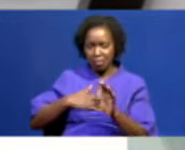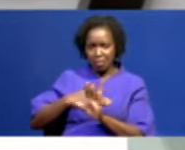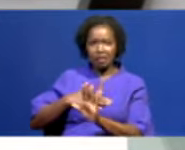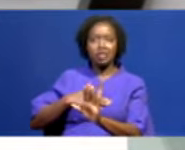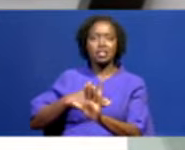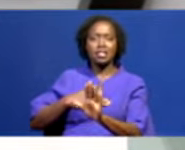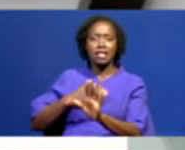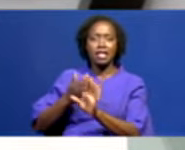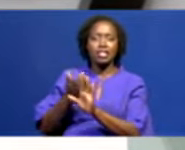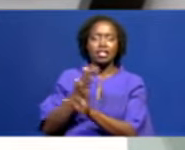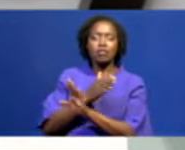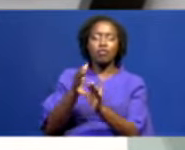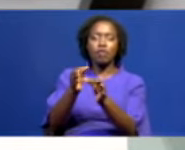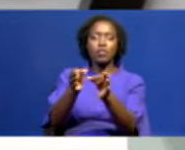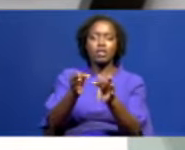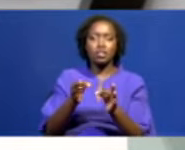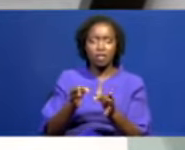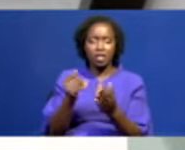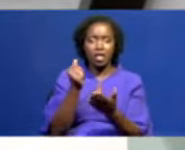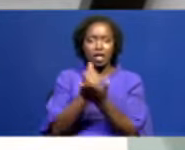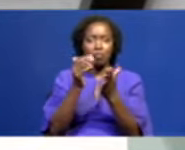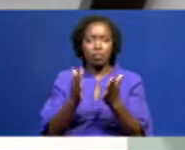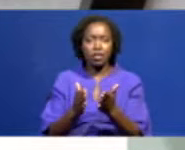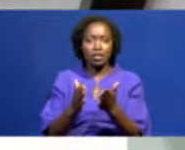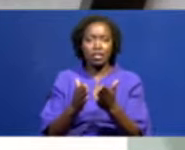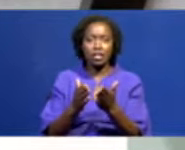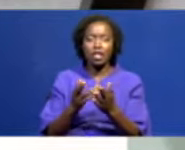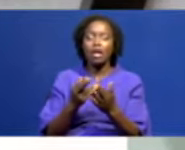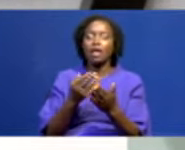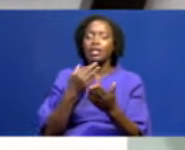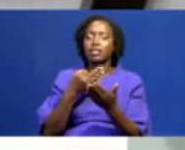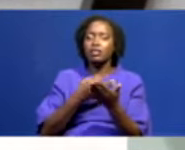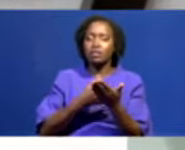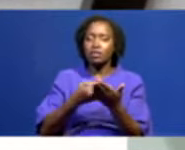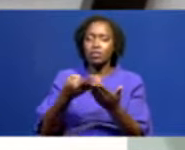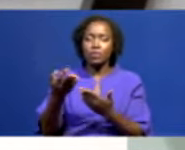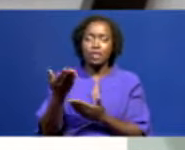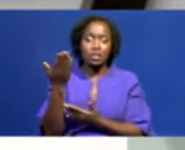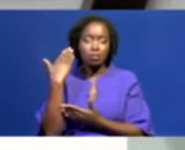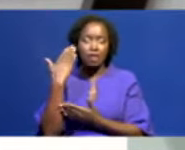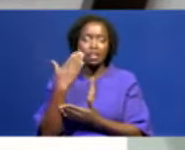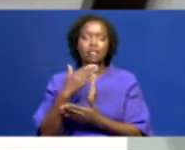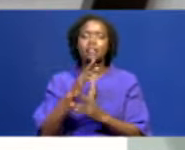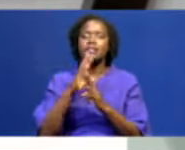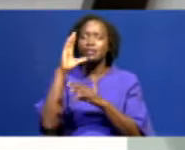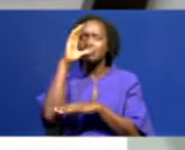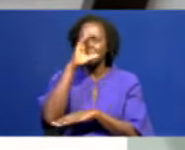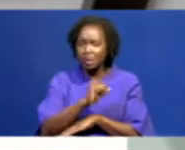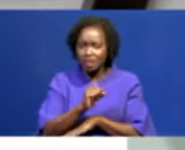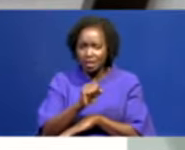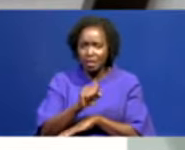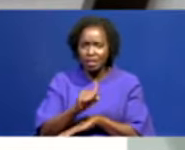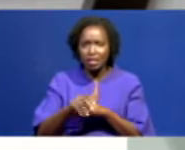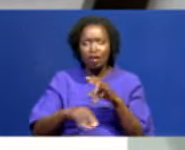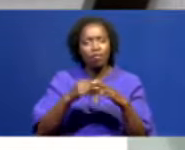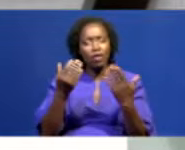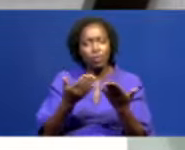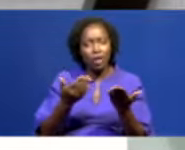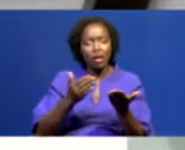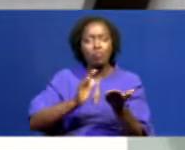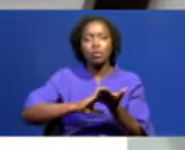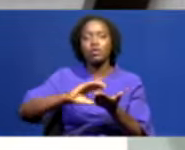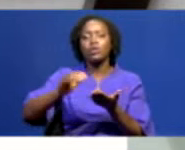ex-Treasury employee, reported missing nearly 3 weeks ago, was found dumped at River Kuja in Migori